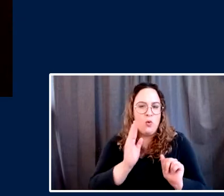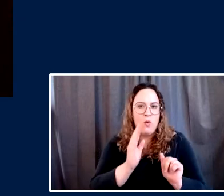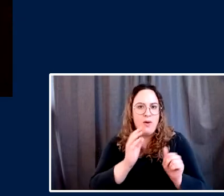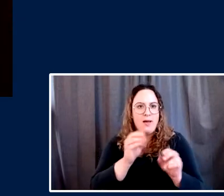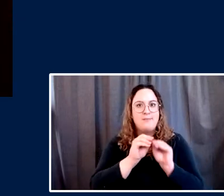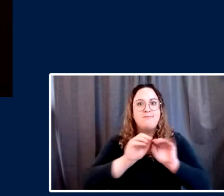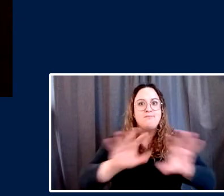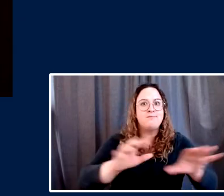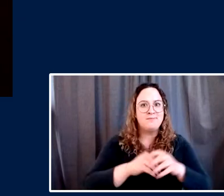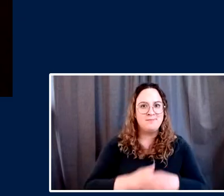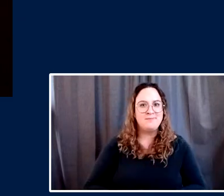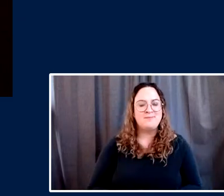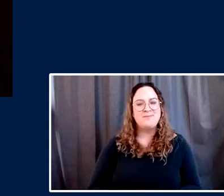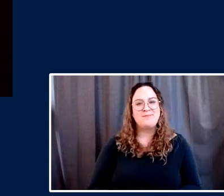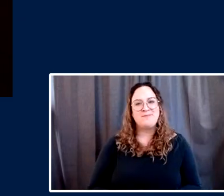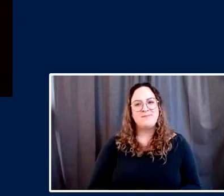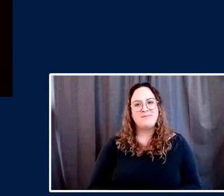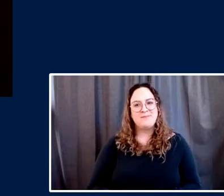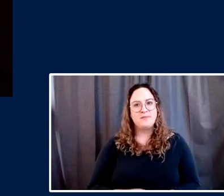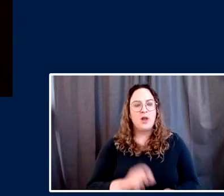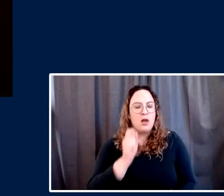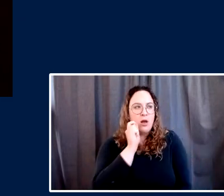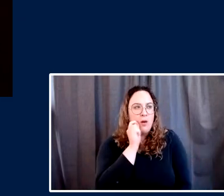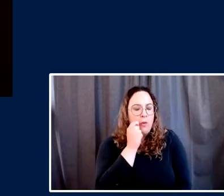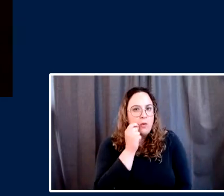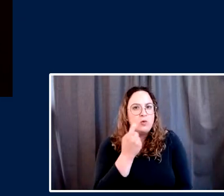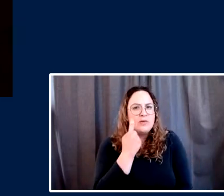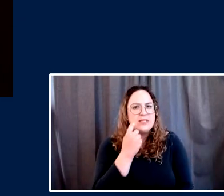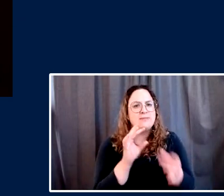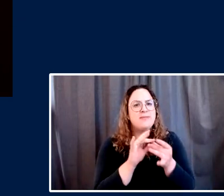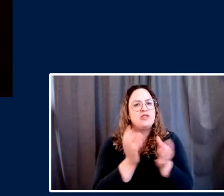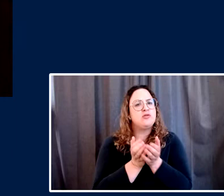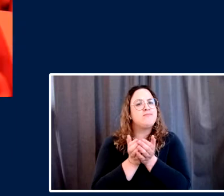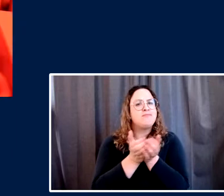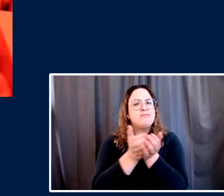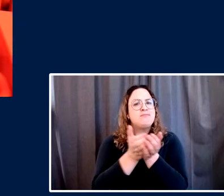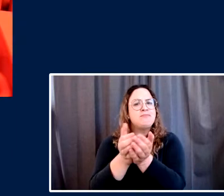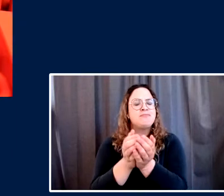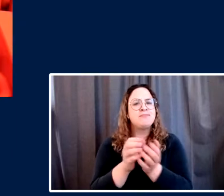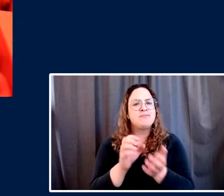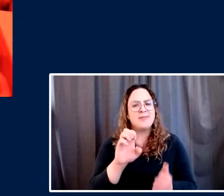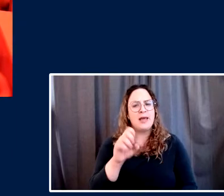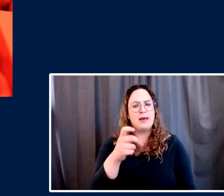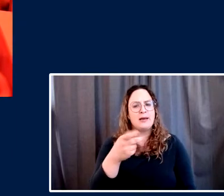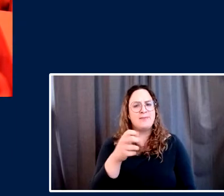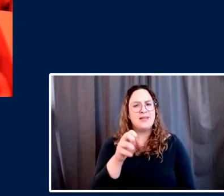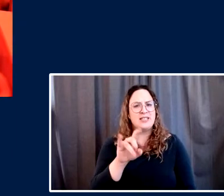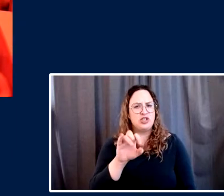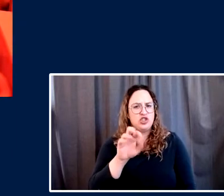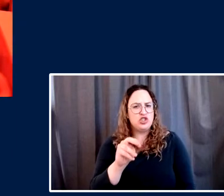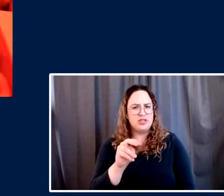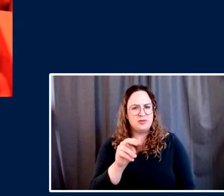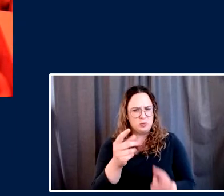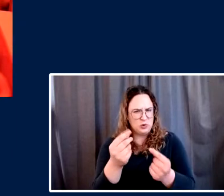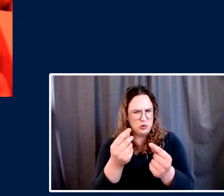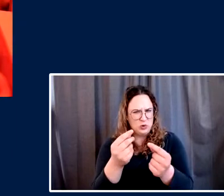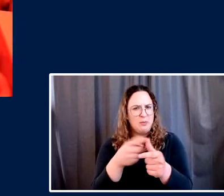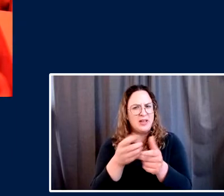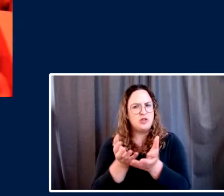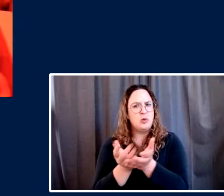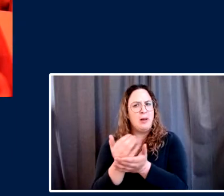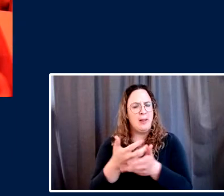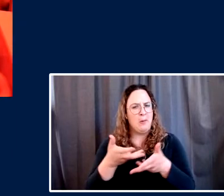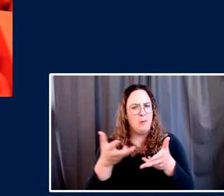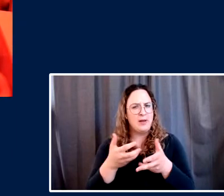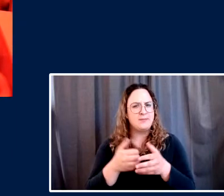So you mentioned this expedition. What exactly were you doing out there, and what are the collections used for? So the primary